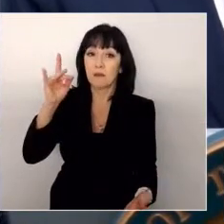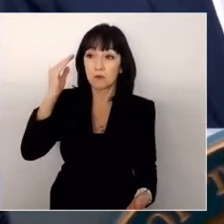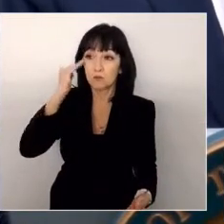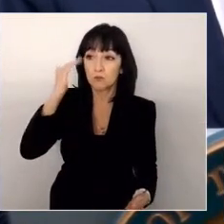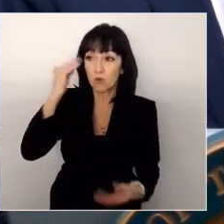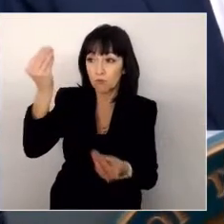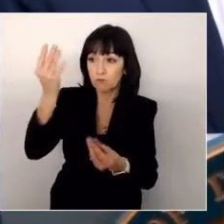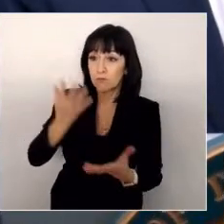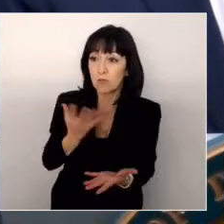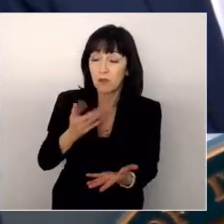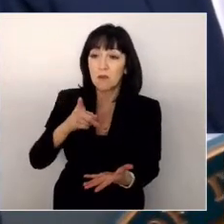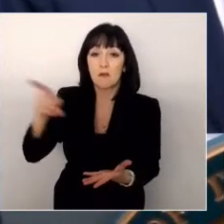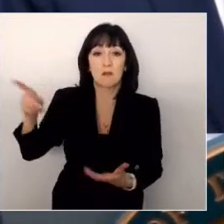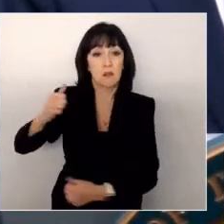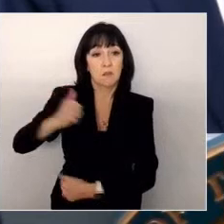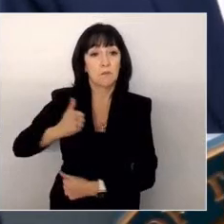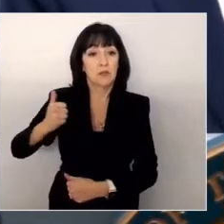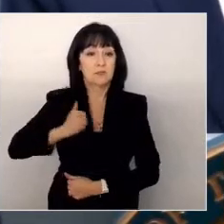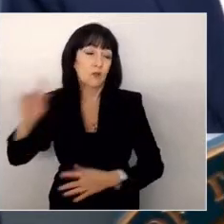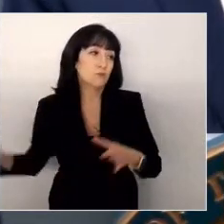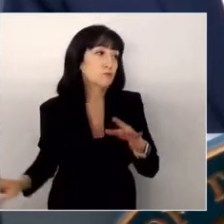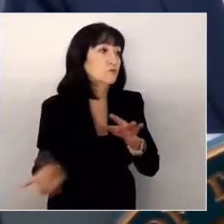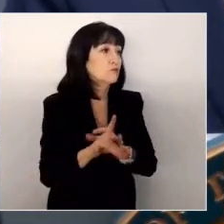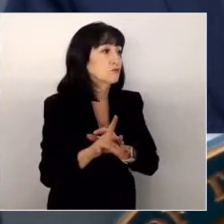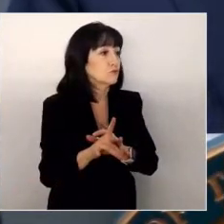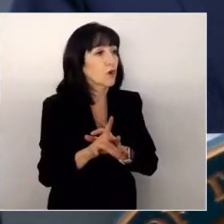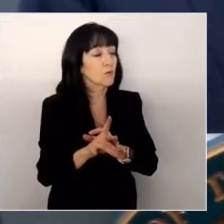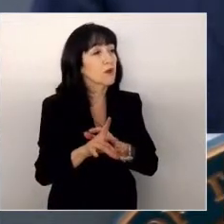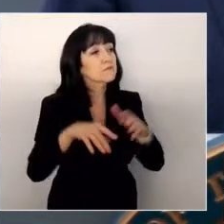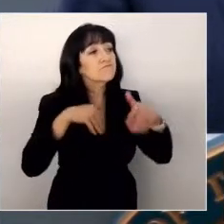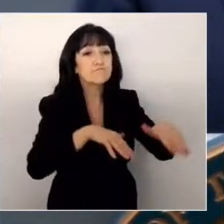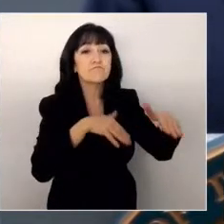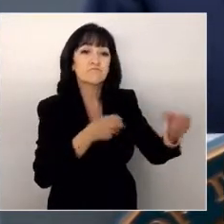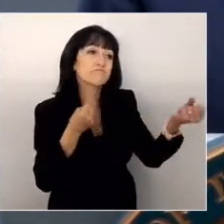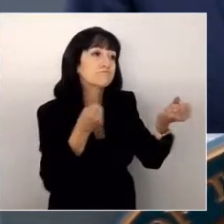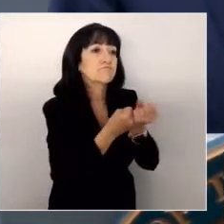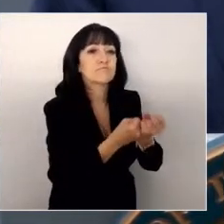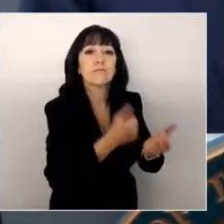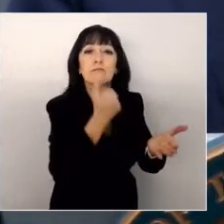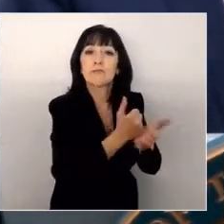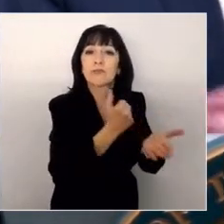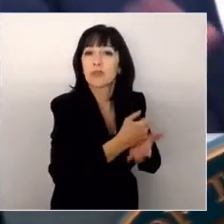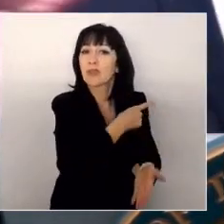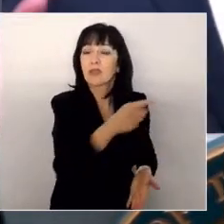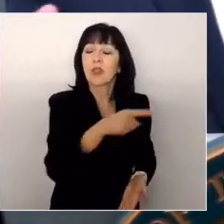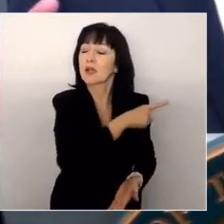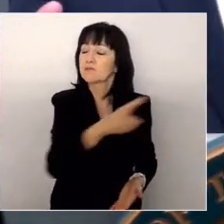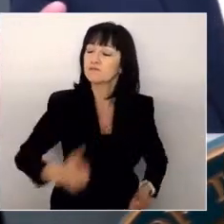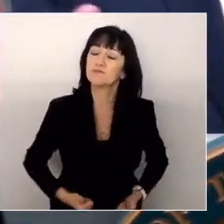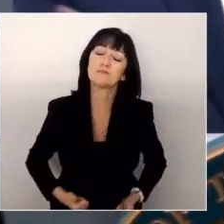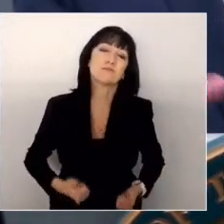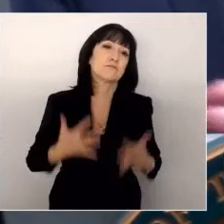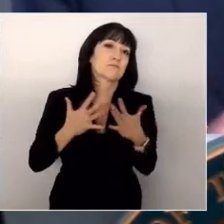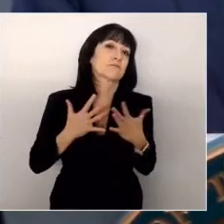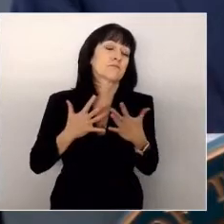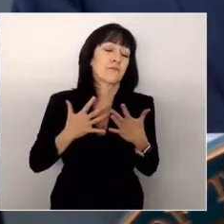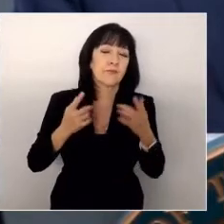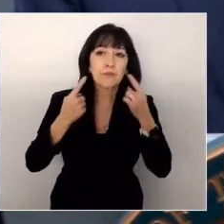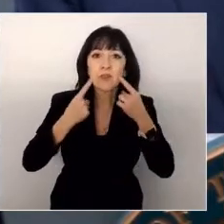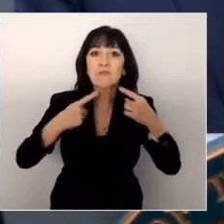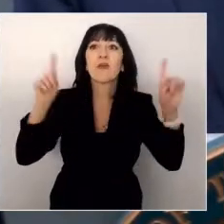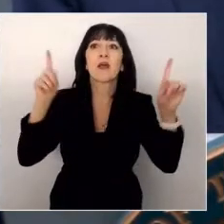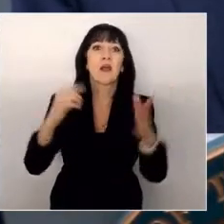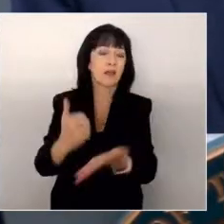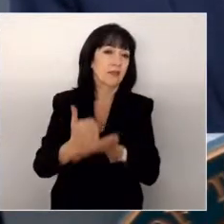uniform show up over the past couple weeks. I also want to thank Dr. Carol Rattay and her entire public health team for